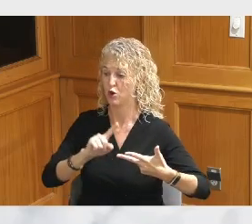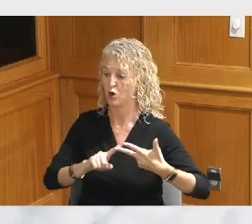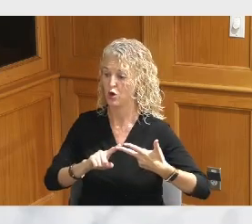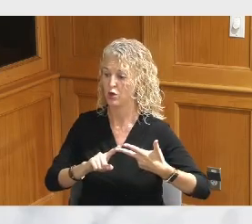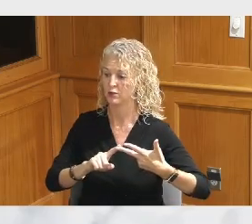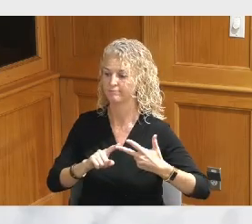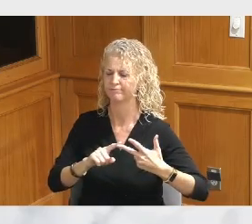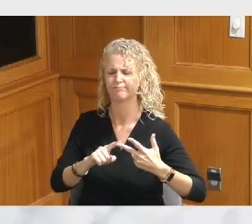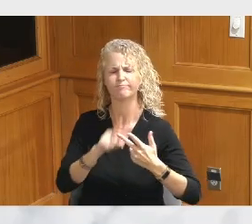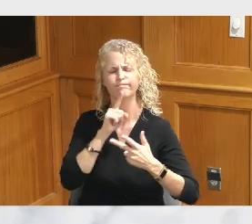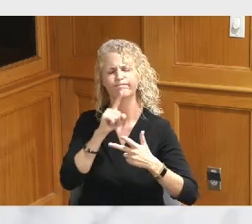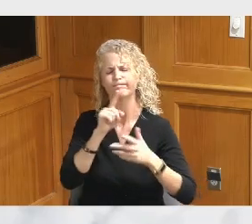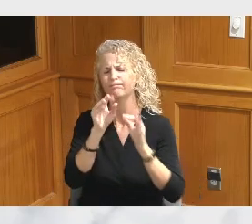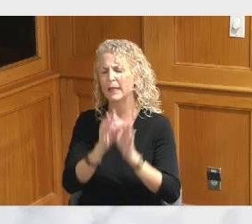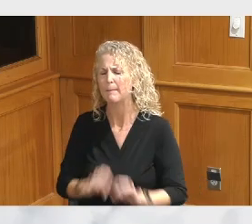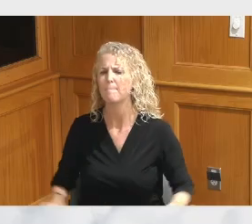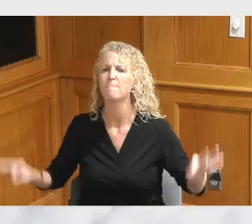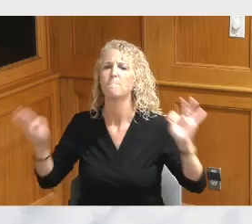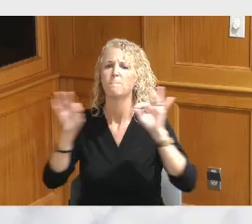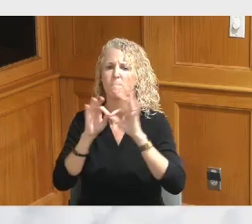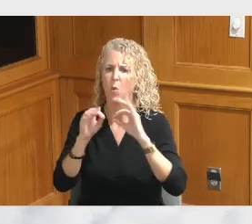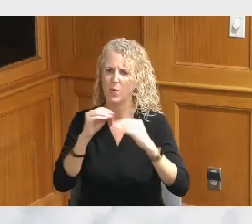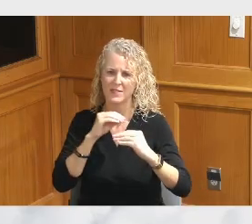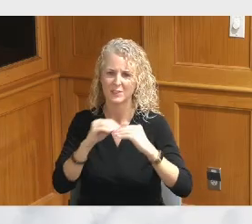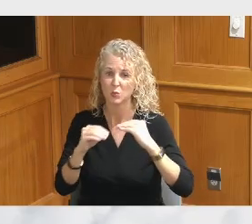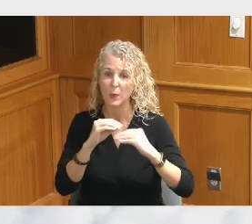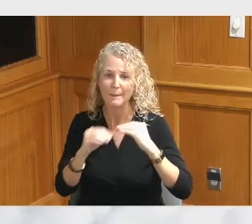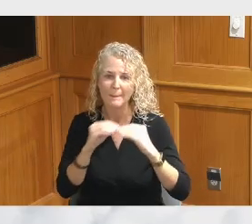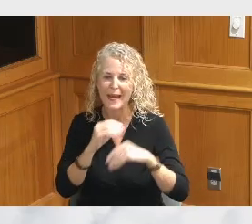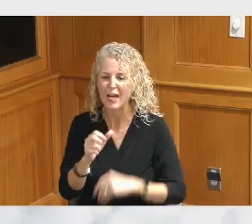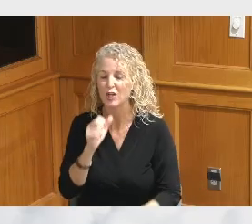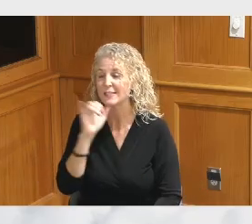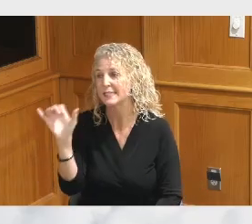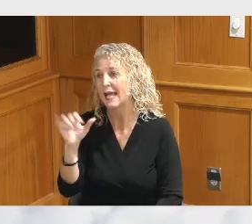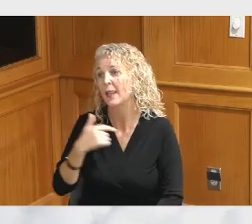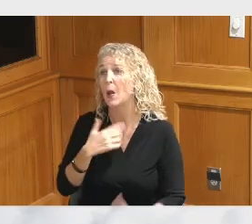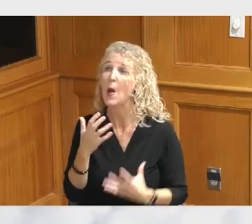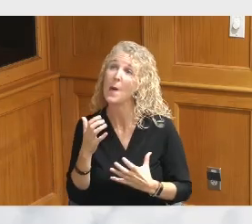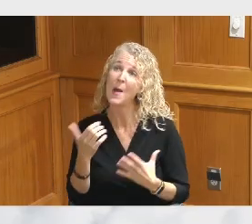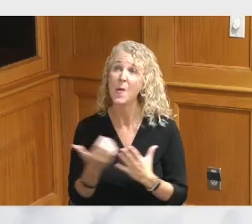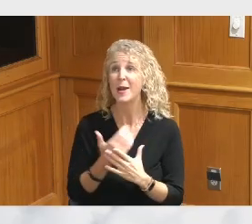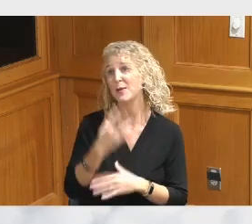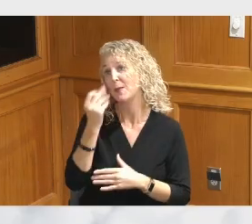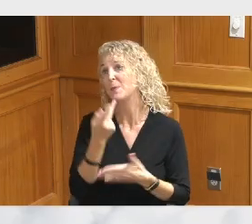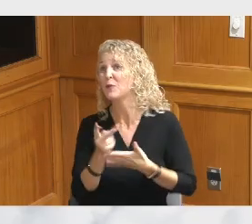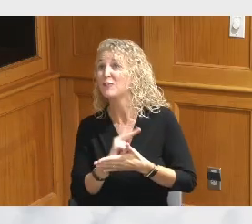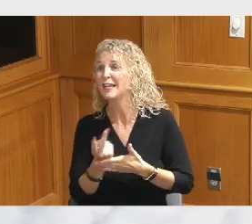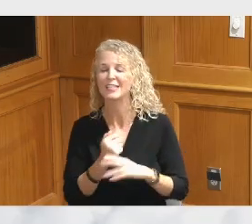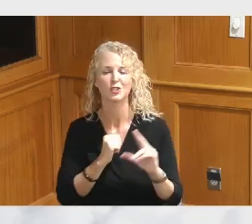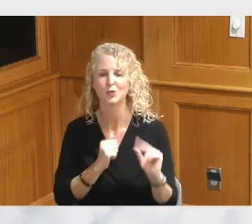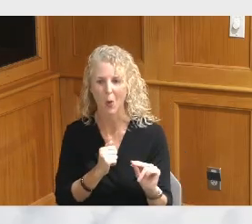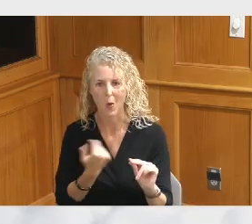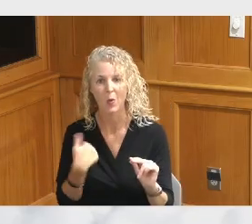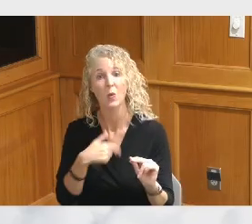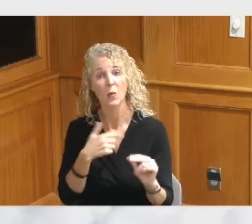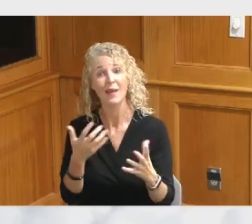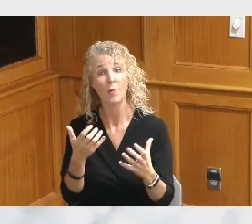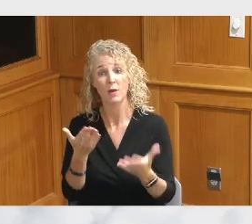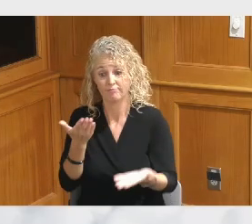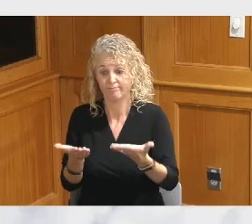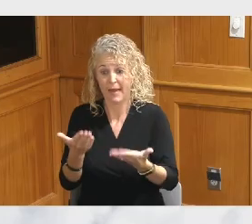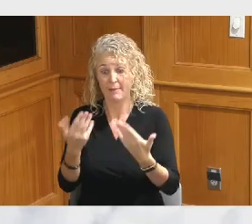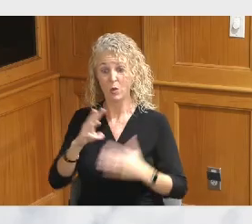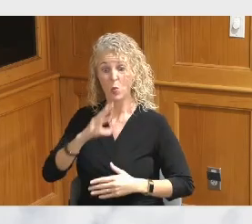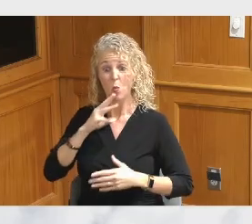essential repairs. Basically, we're saying this isn't just I want a new kitchen because I want a new kitchen, right? That's really not, it's not just cosmetic. We want to make sure if maybe you had